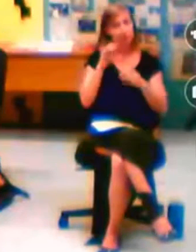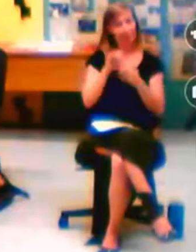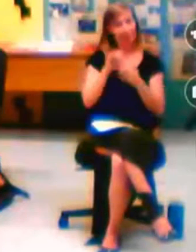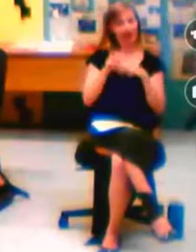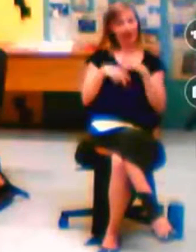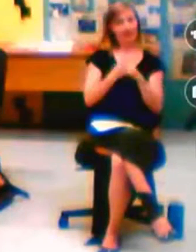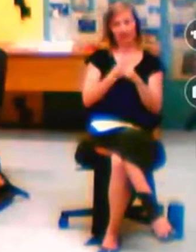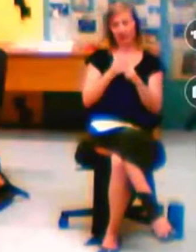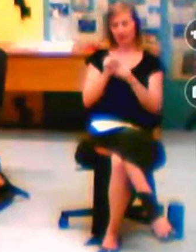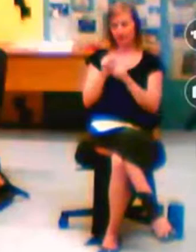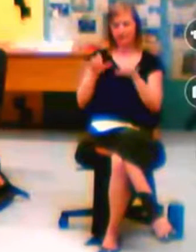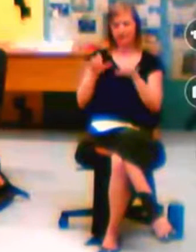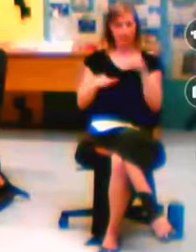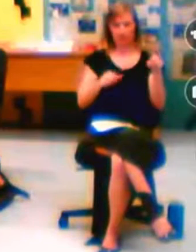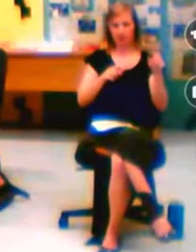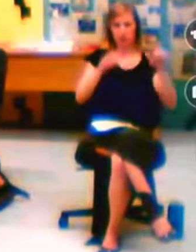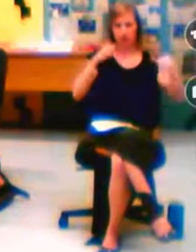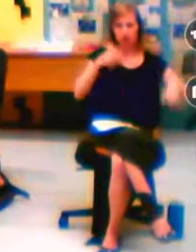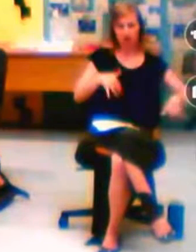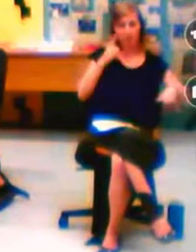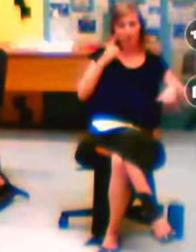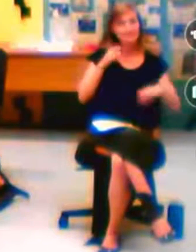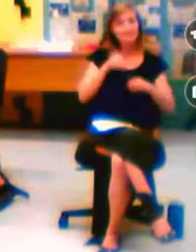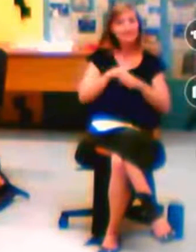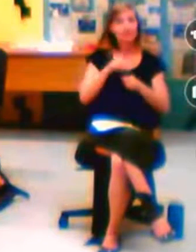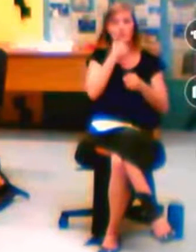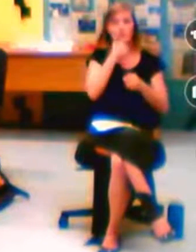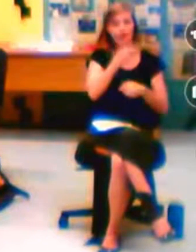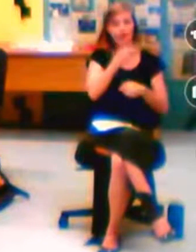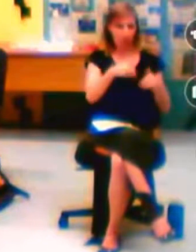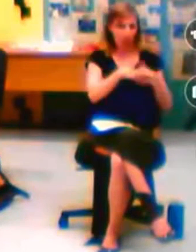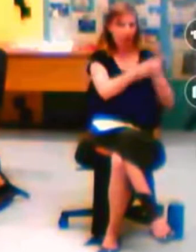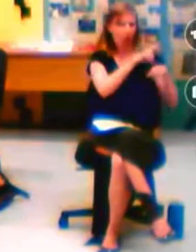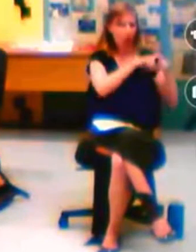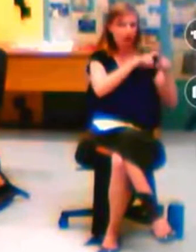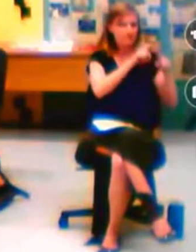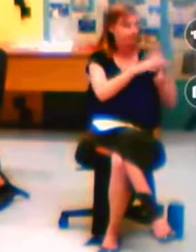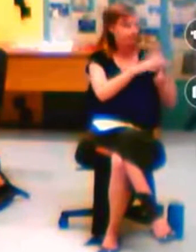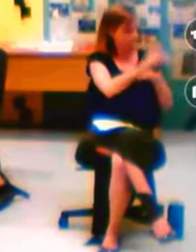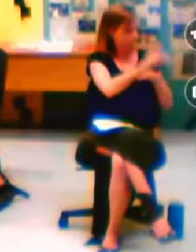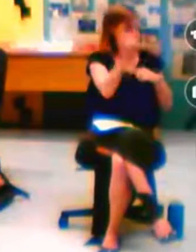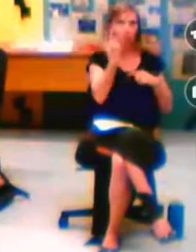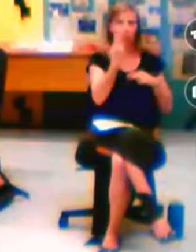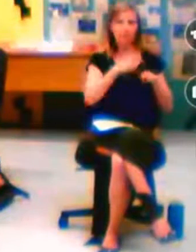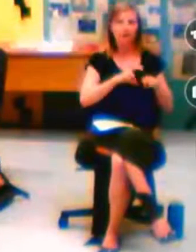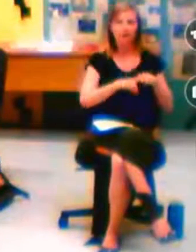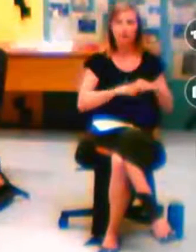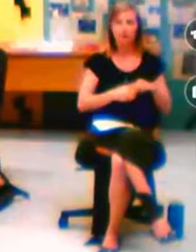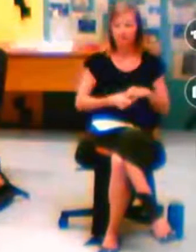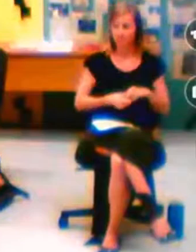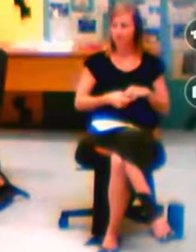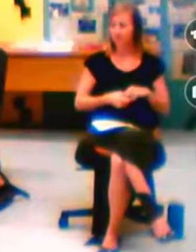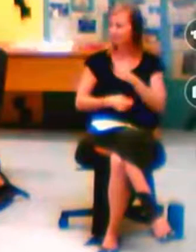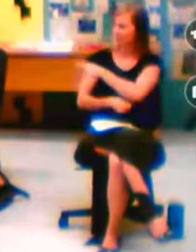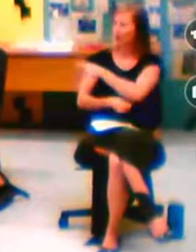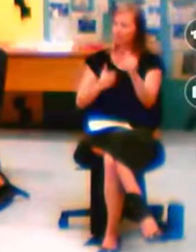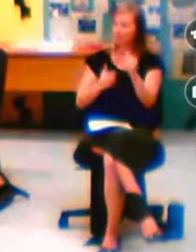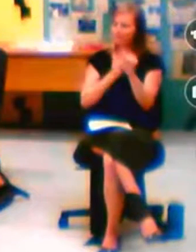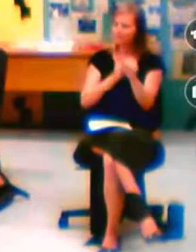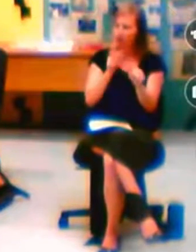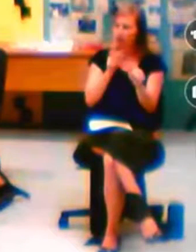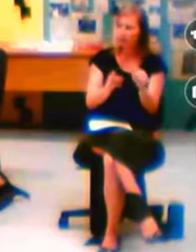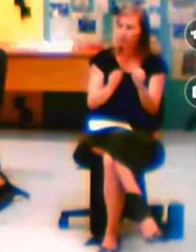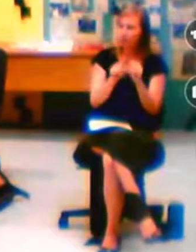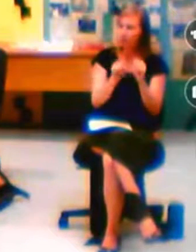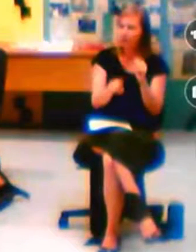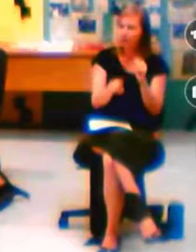they're told to go to a storage cabinet and rummage through the parts and try to put something together. Costs less, but it's the patients who bear the cost